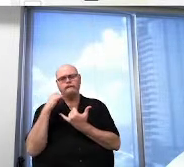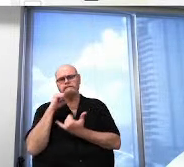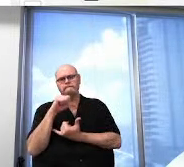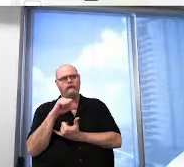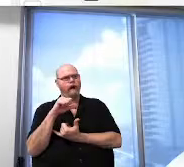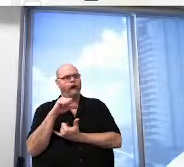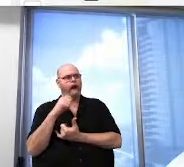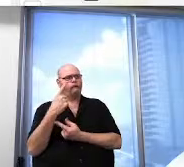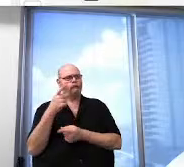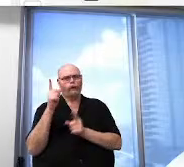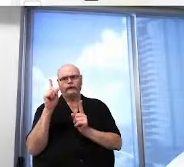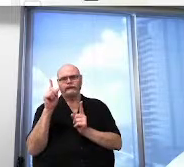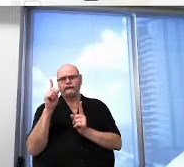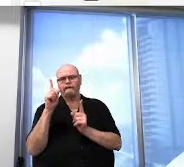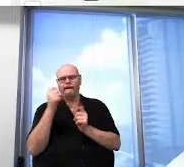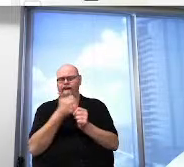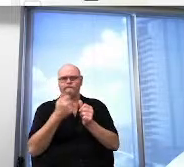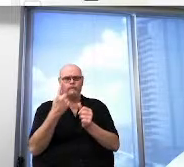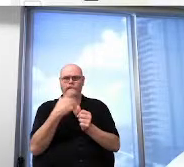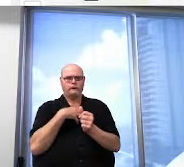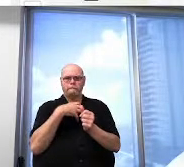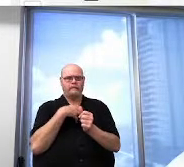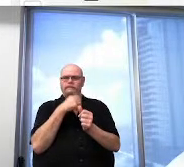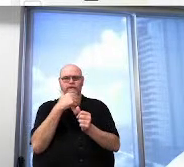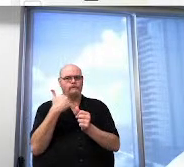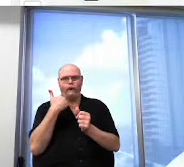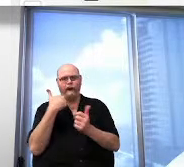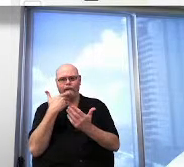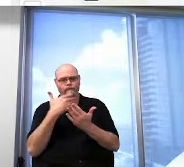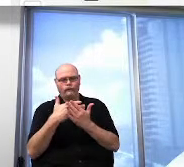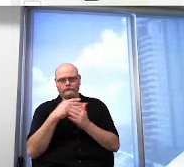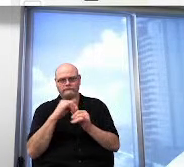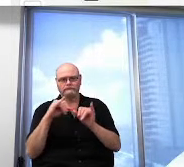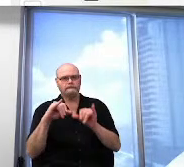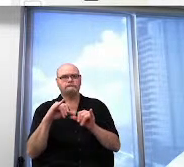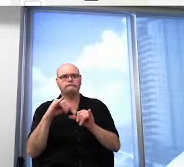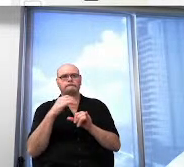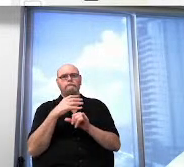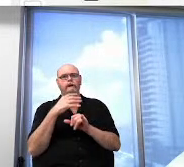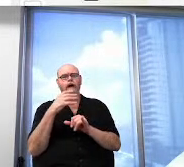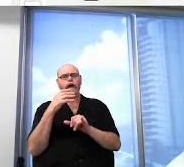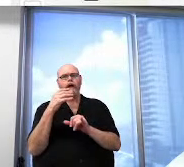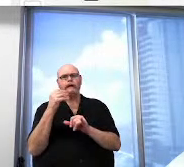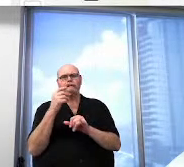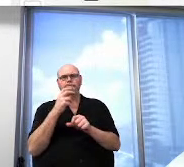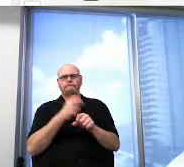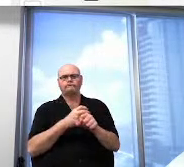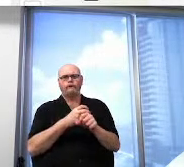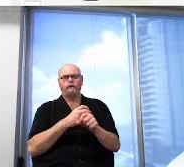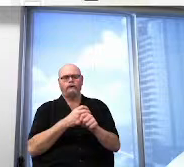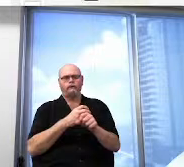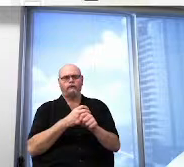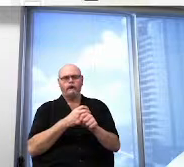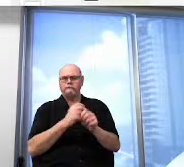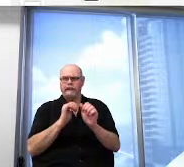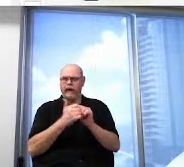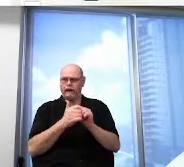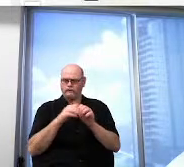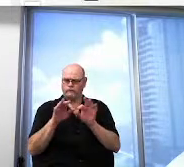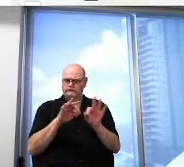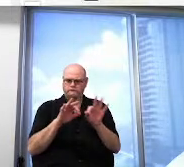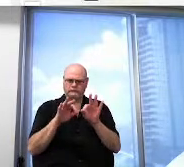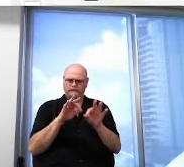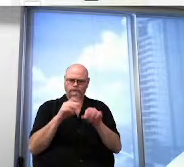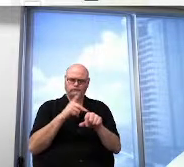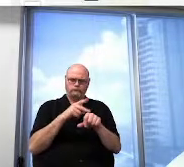not working. Everyone's complaining that they don't have a good system, and it's really hard. How